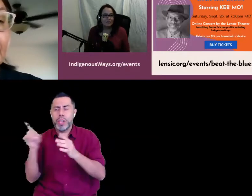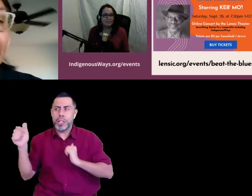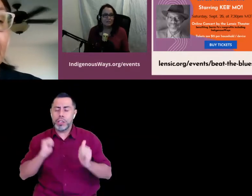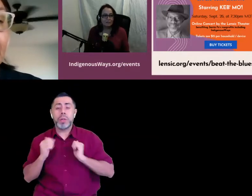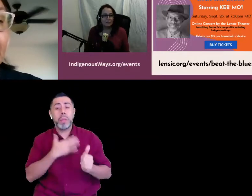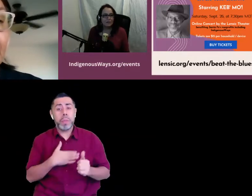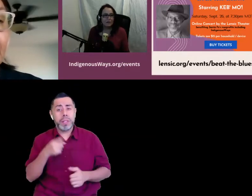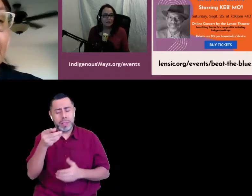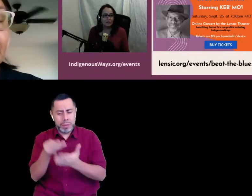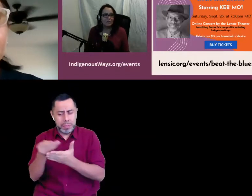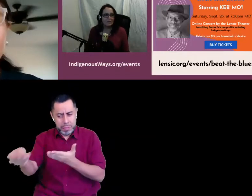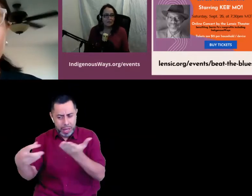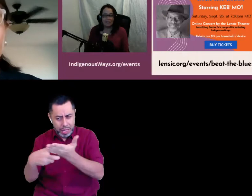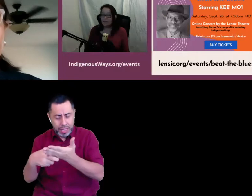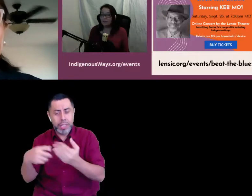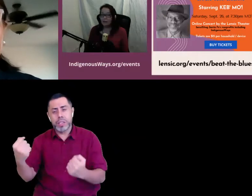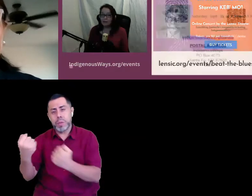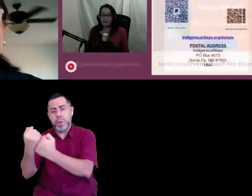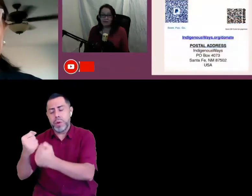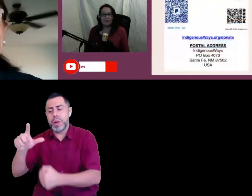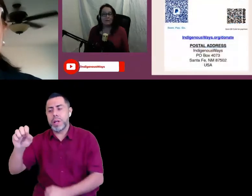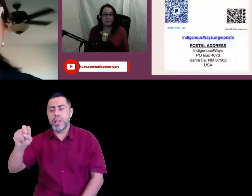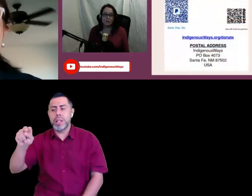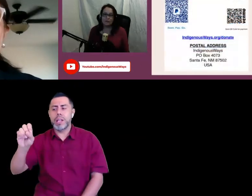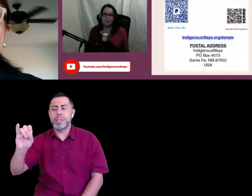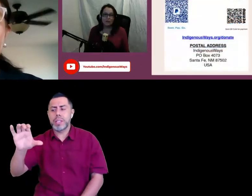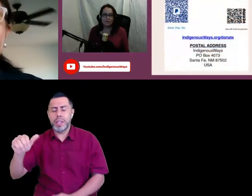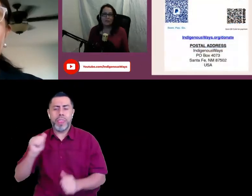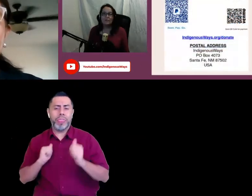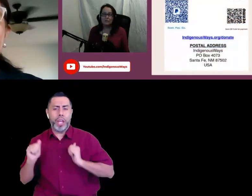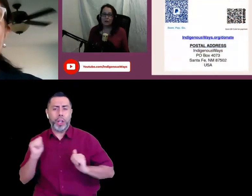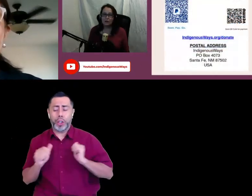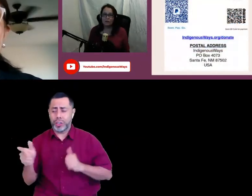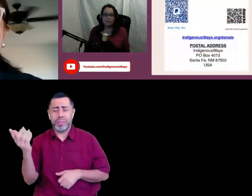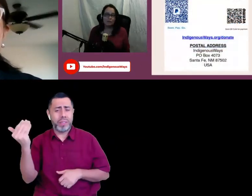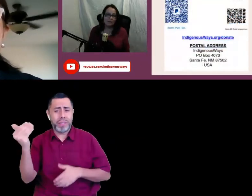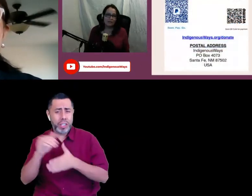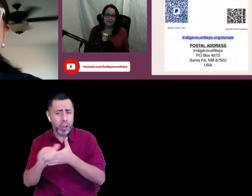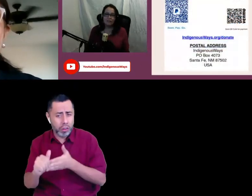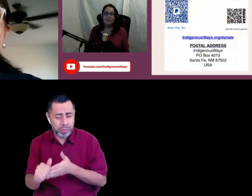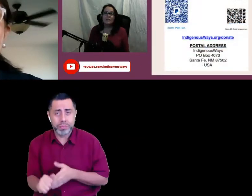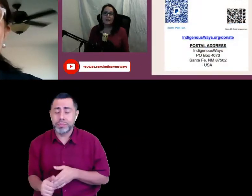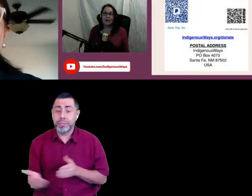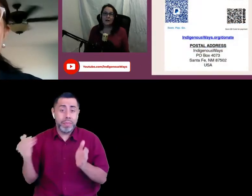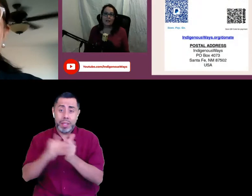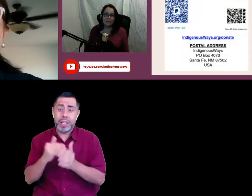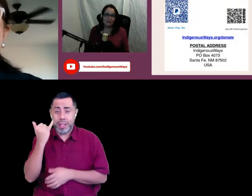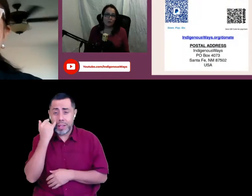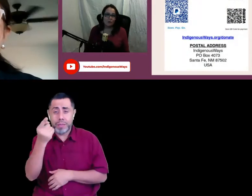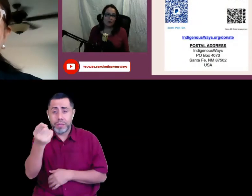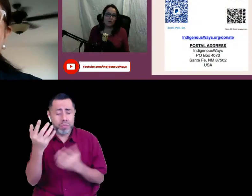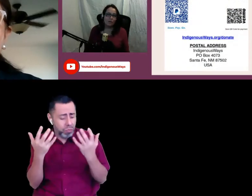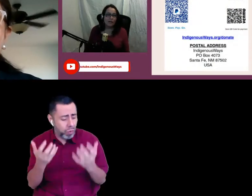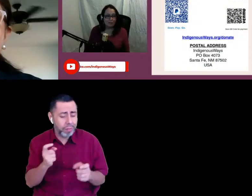tickets. They're $15. And as always, if you want to donate to our virtual events and